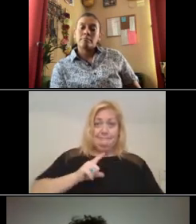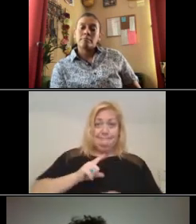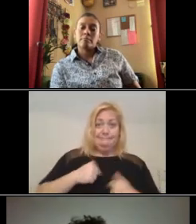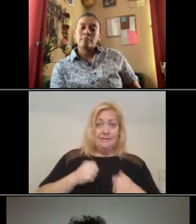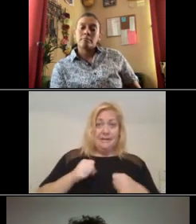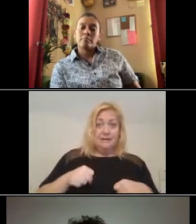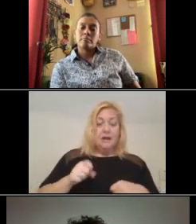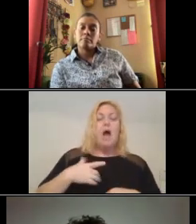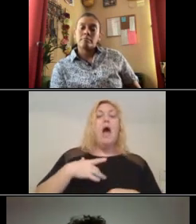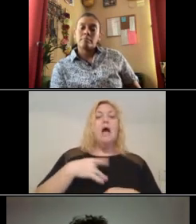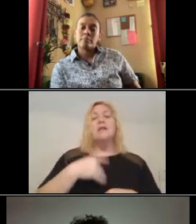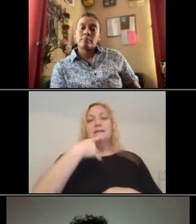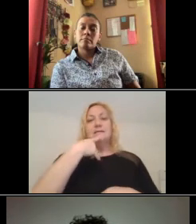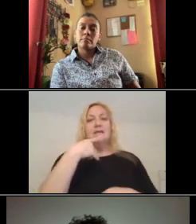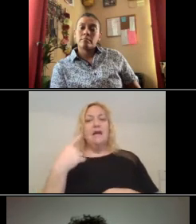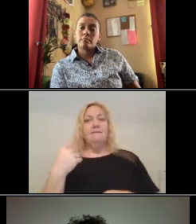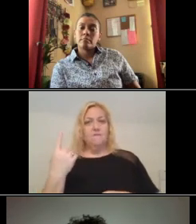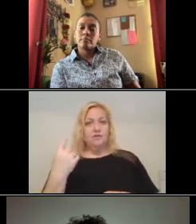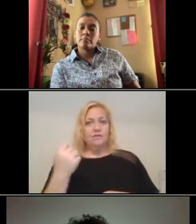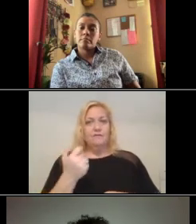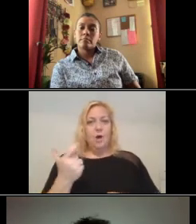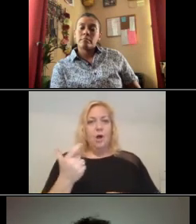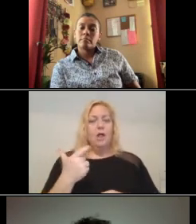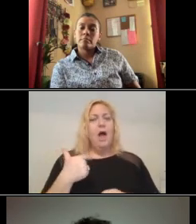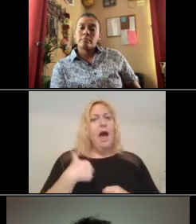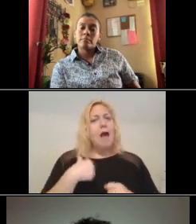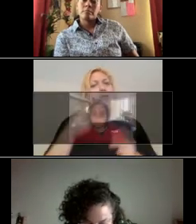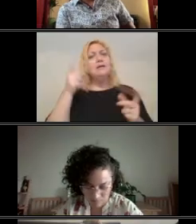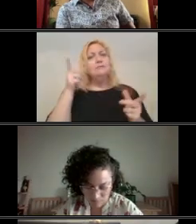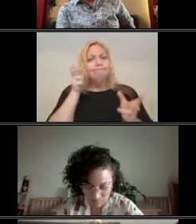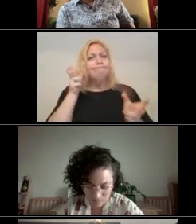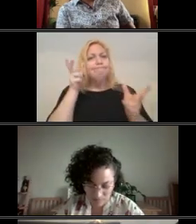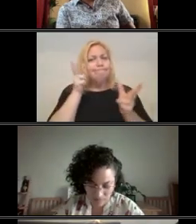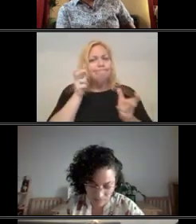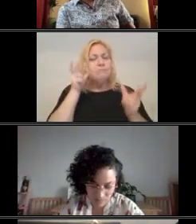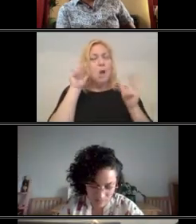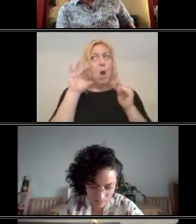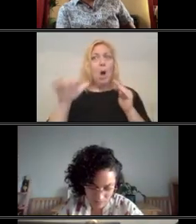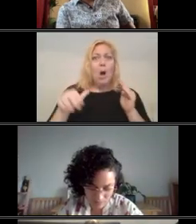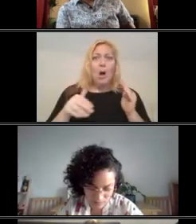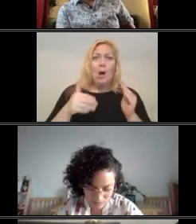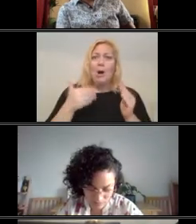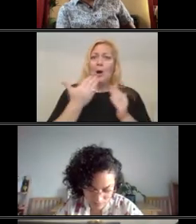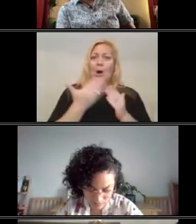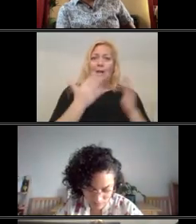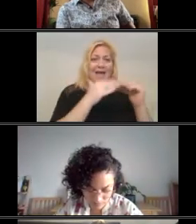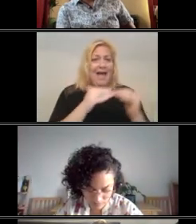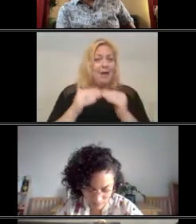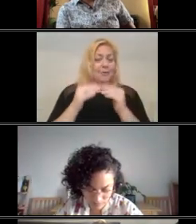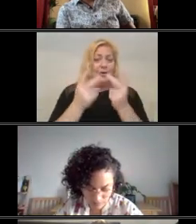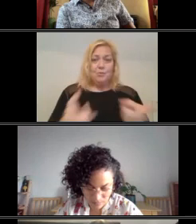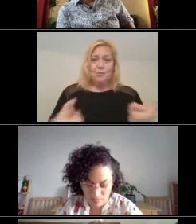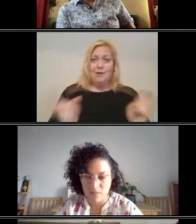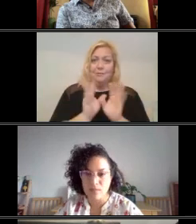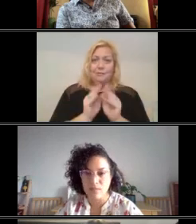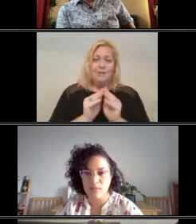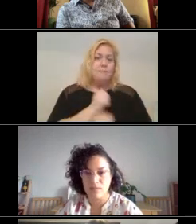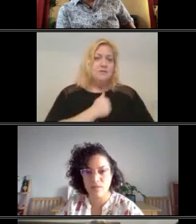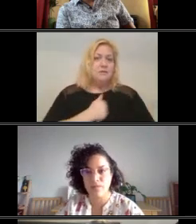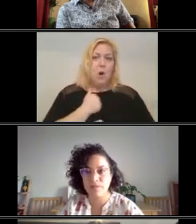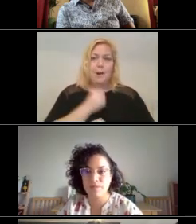I'd like to say, first of all, that I've been listening to all of the equity roundtable meetings, and I was sorry to have